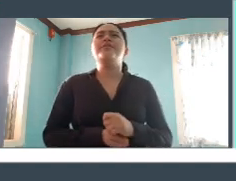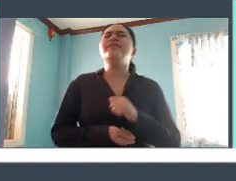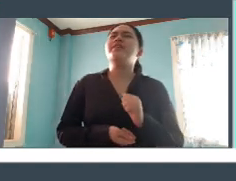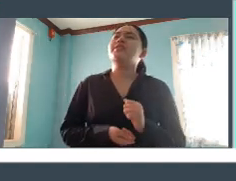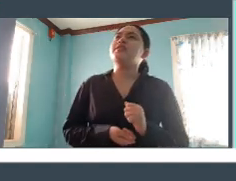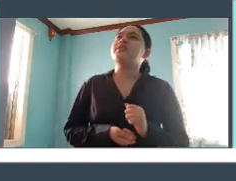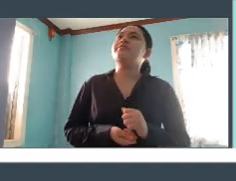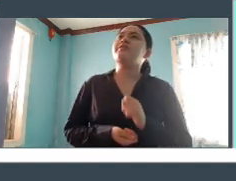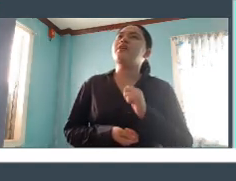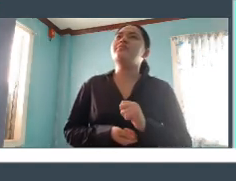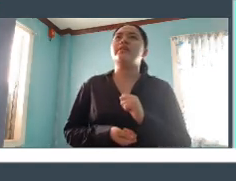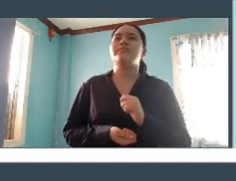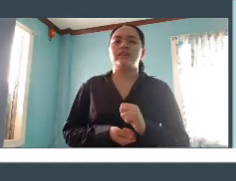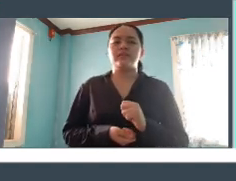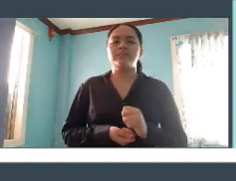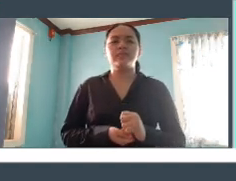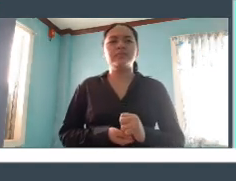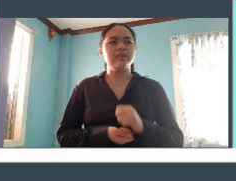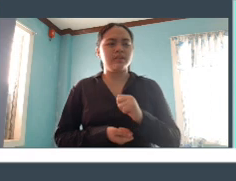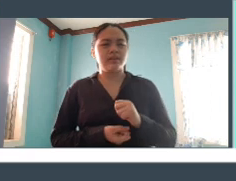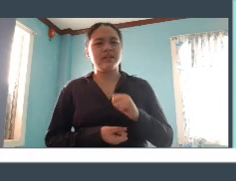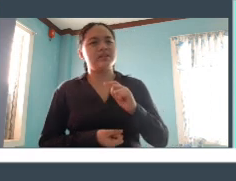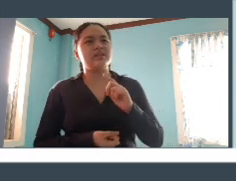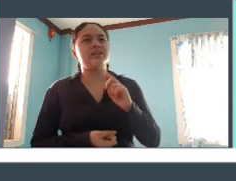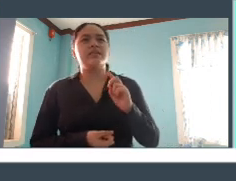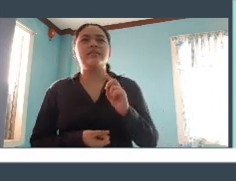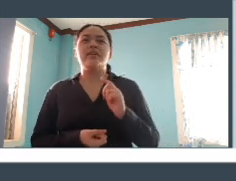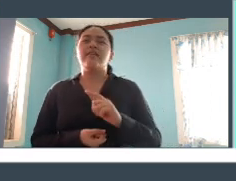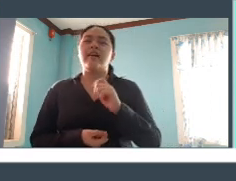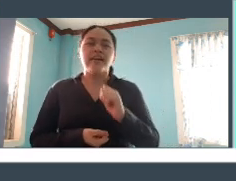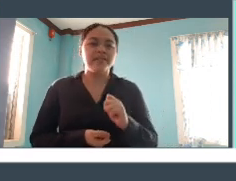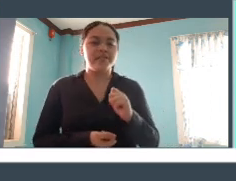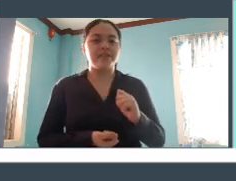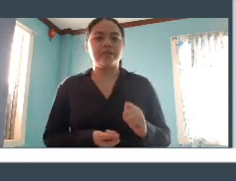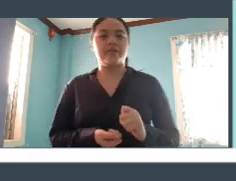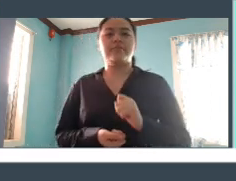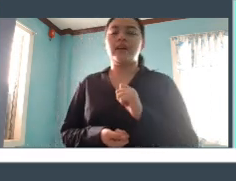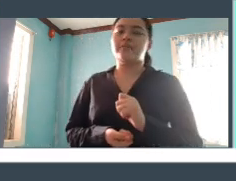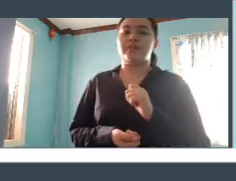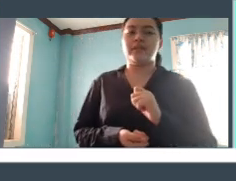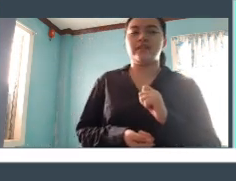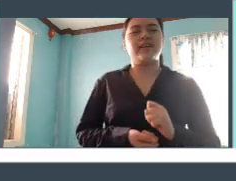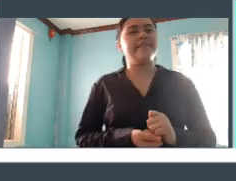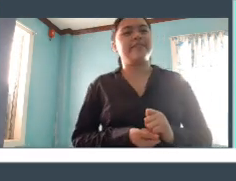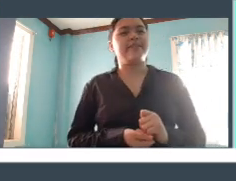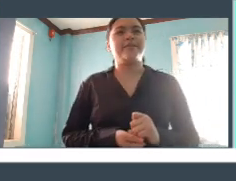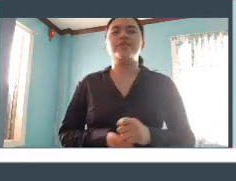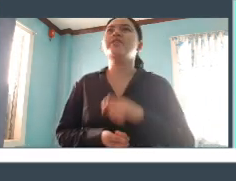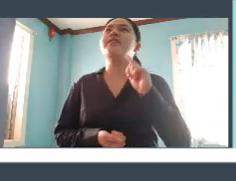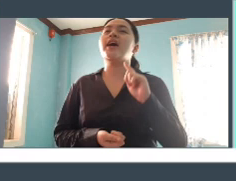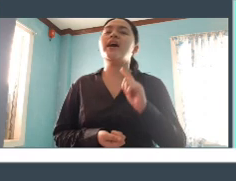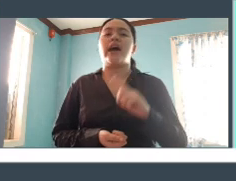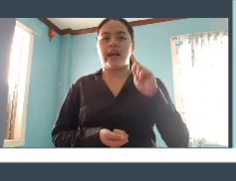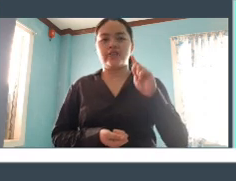Now we're done in flowering plants, but what is the under of flowering plants again?